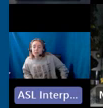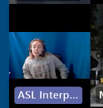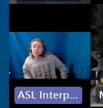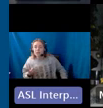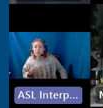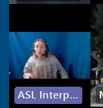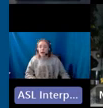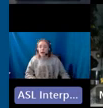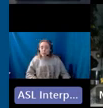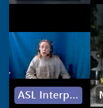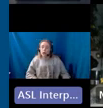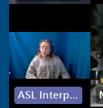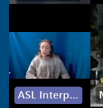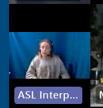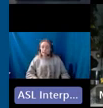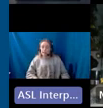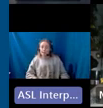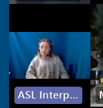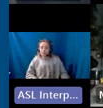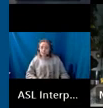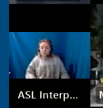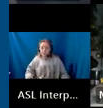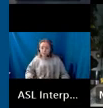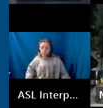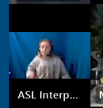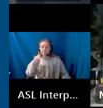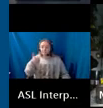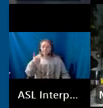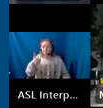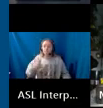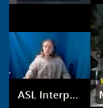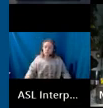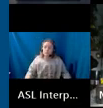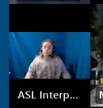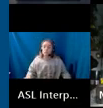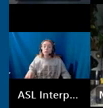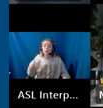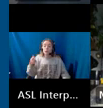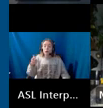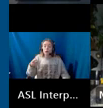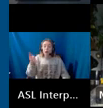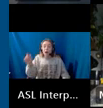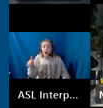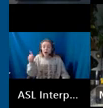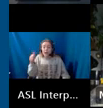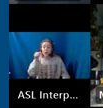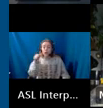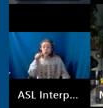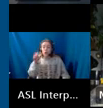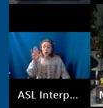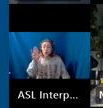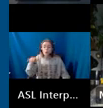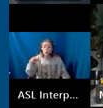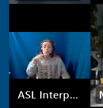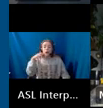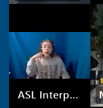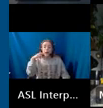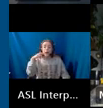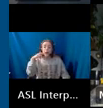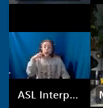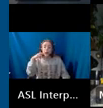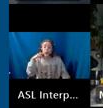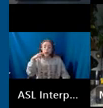If it has closed captions, Raquel should be okay, she says. Got it. Also for Raquel, there's